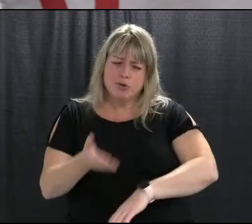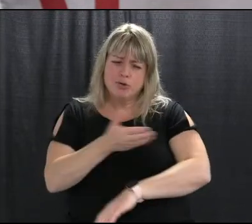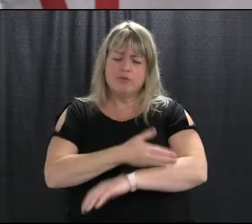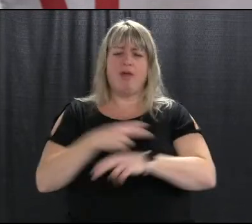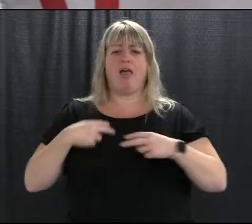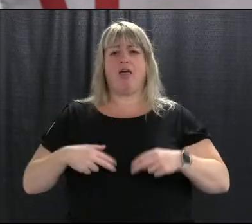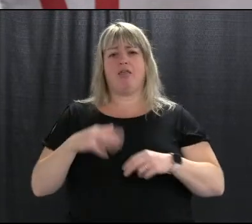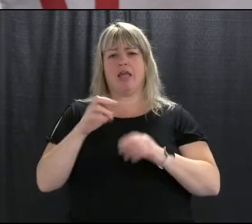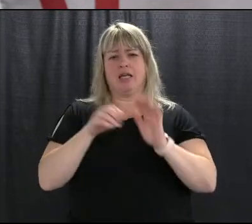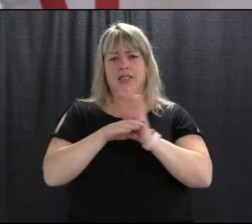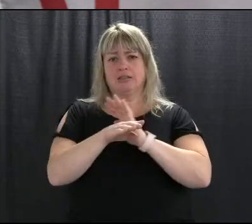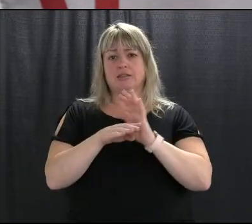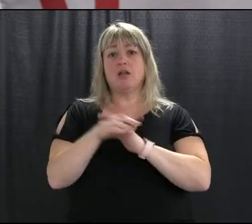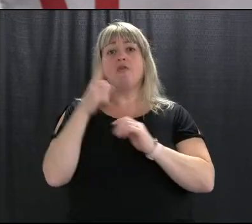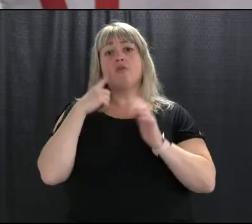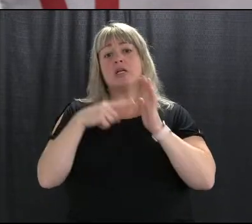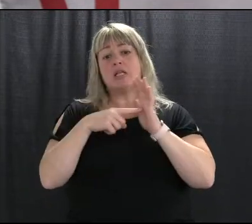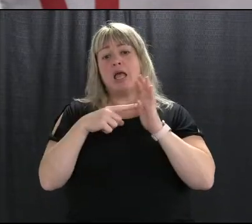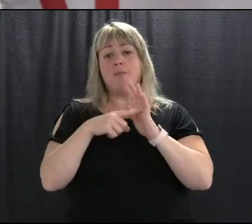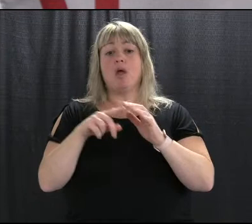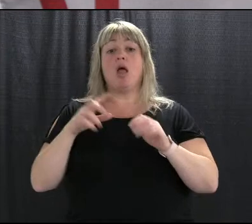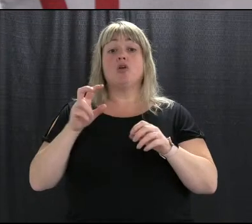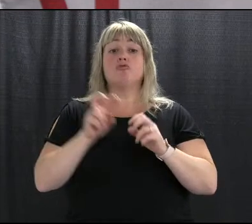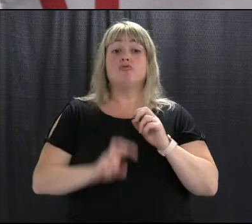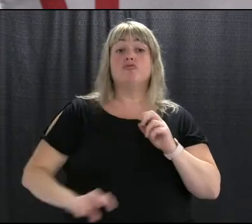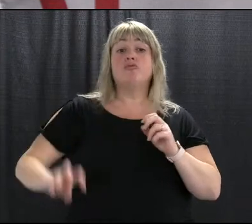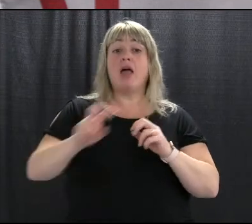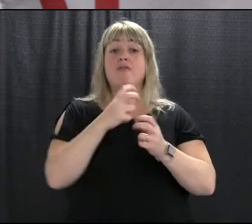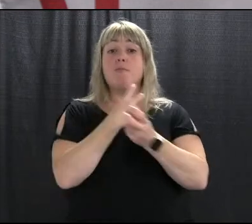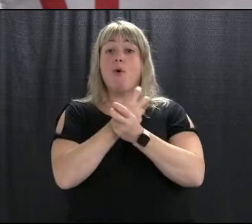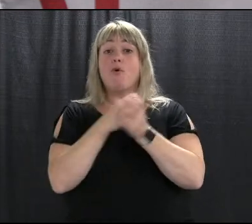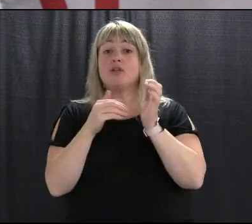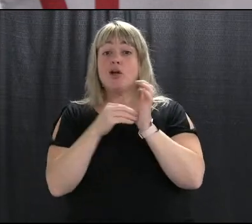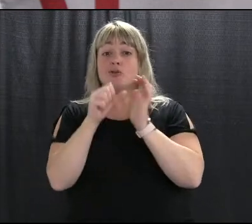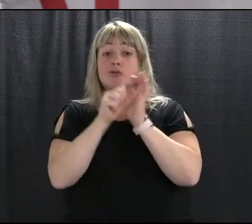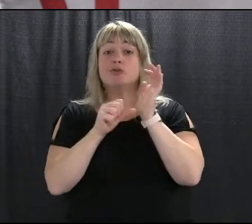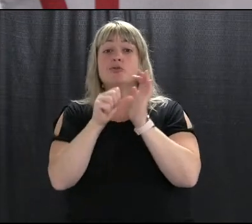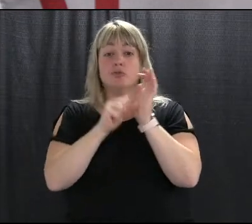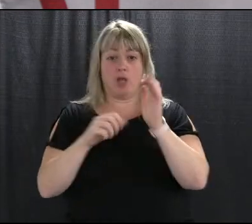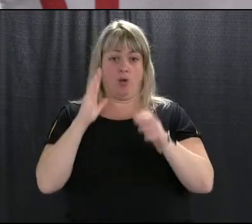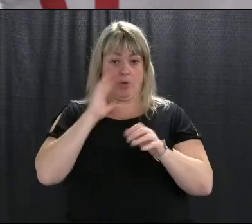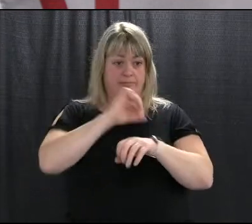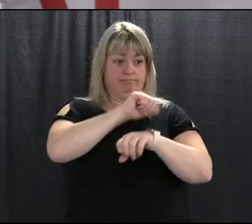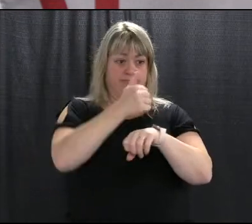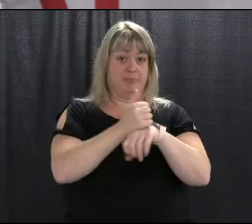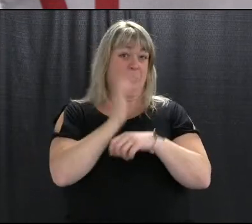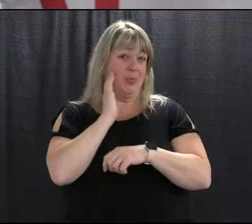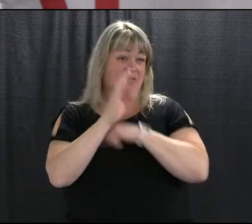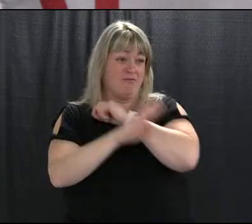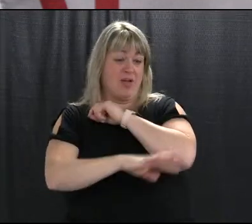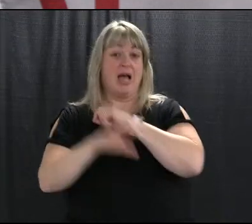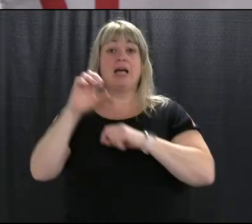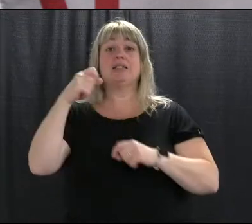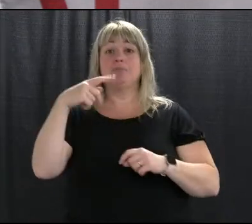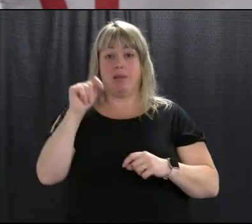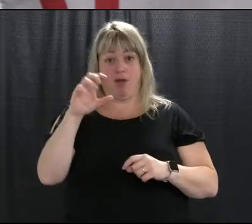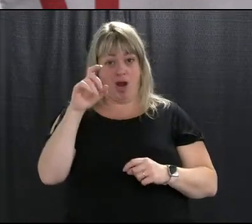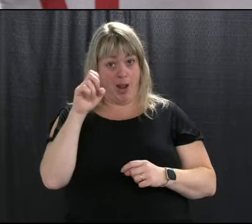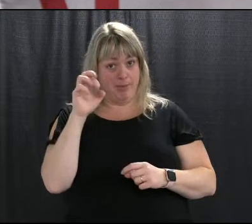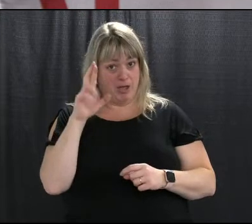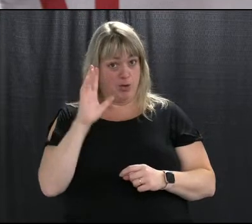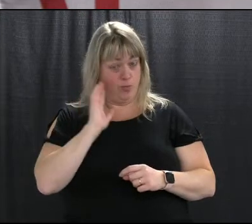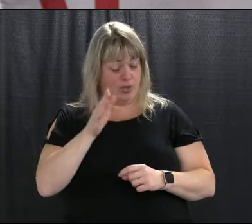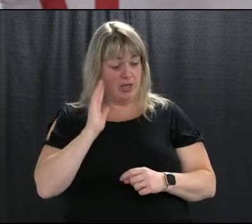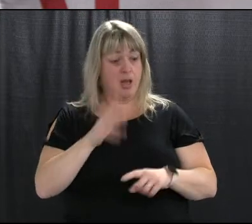care. They include expanding the traveling orthopedic team to Carbonear this September, working